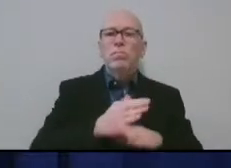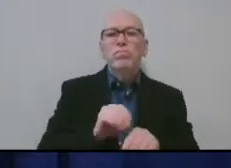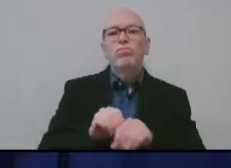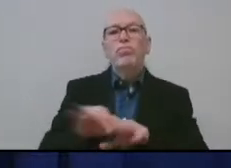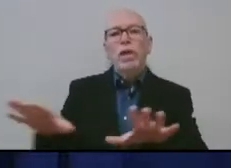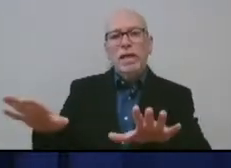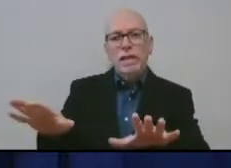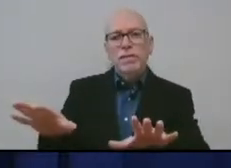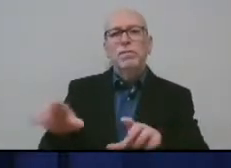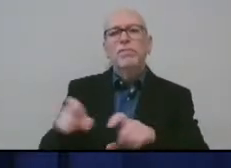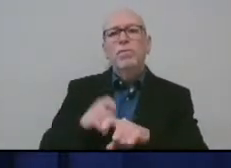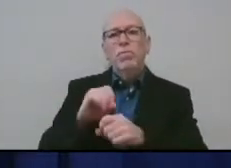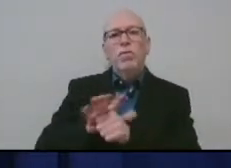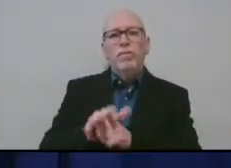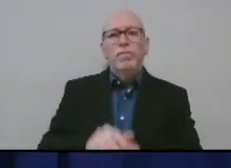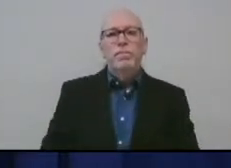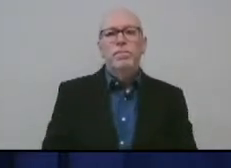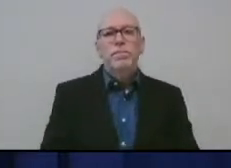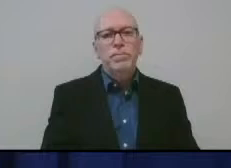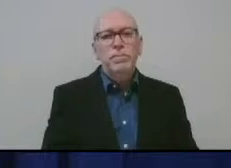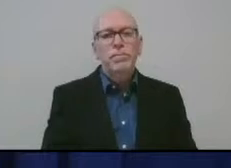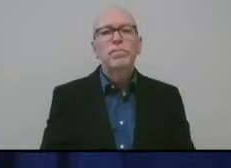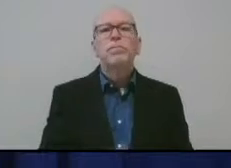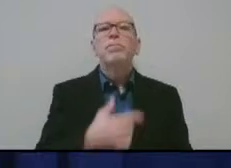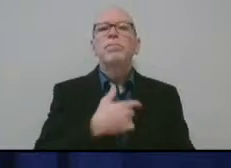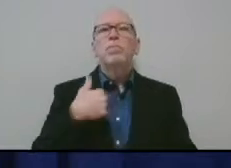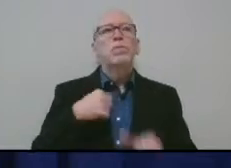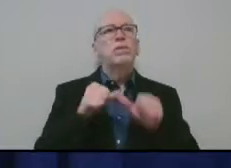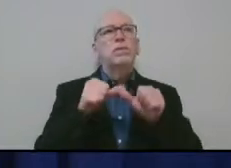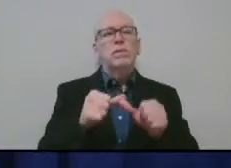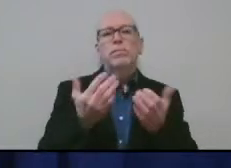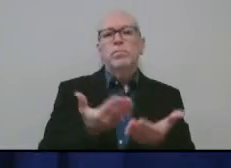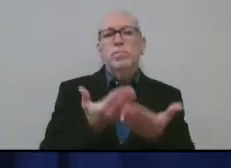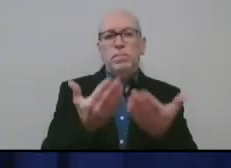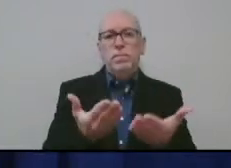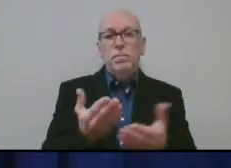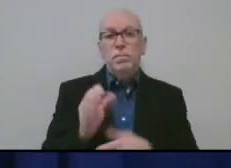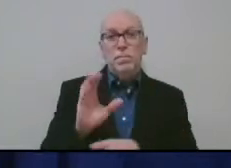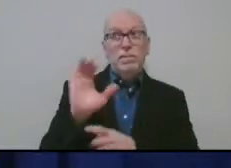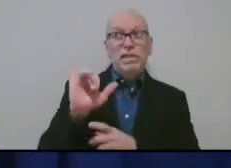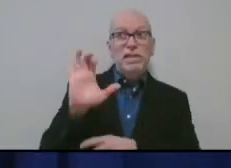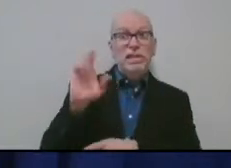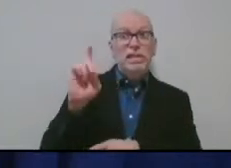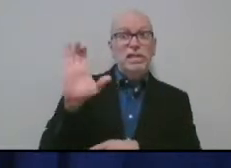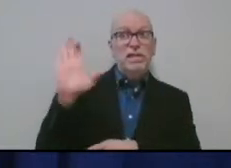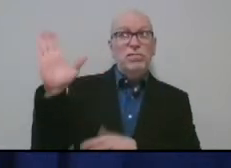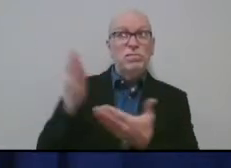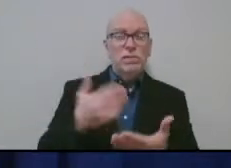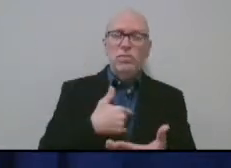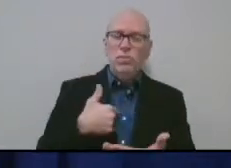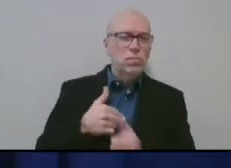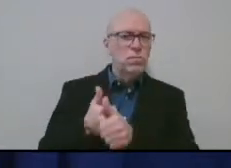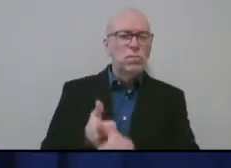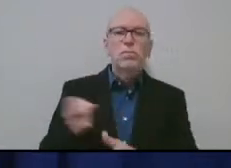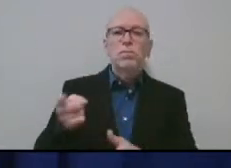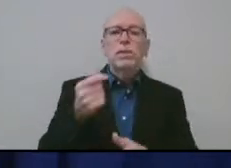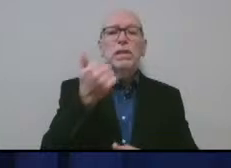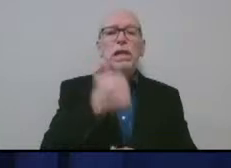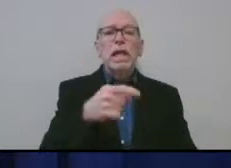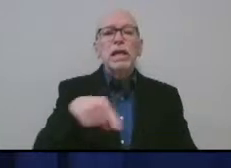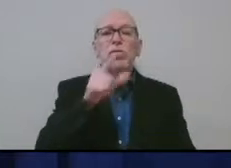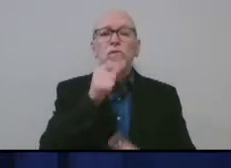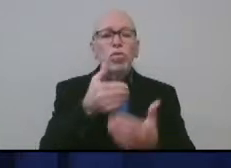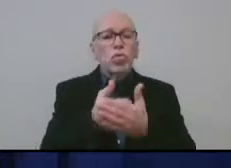COVID-19. We continue to recommend, as the CDC does, that all individuals who are in close